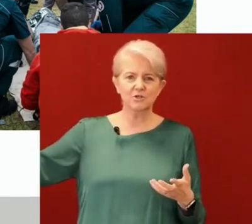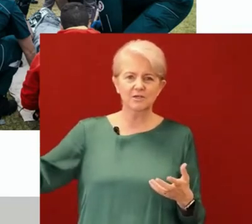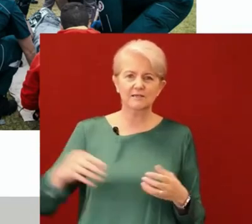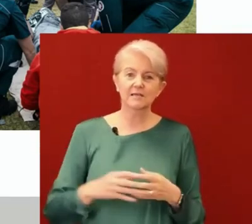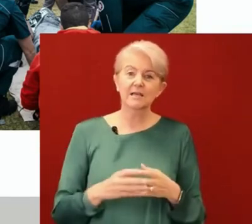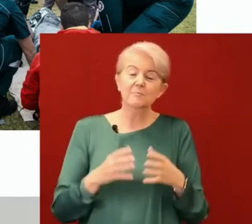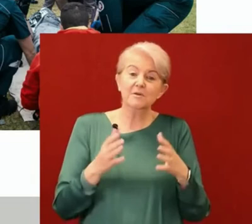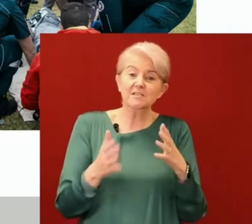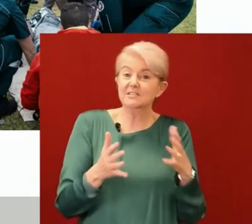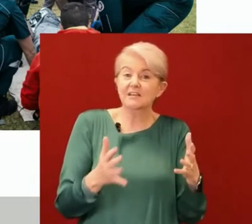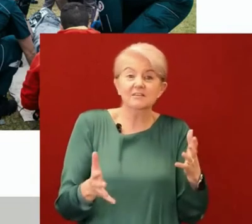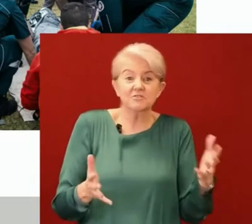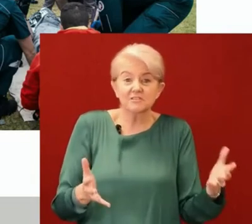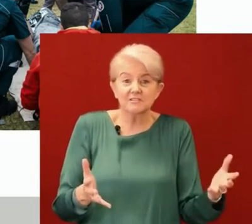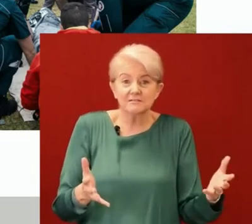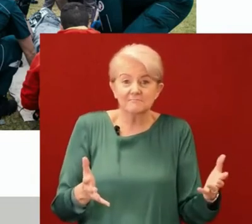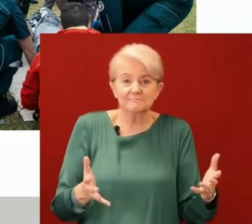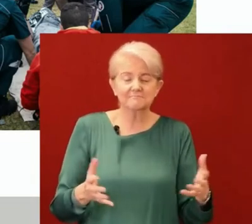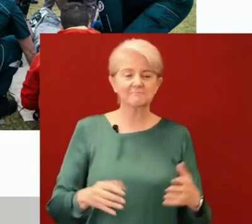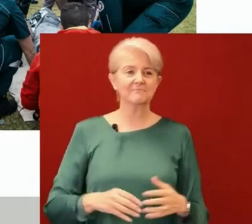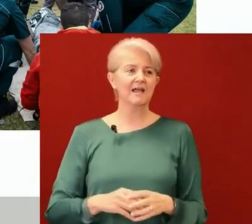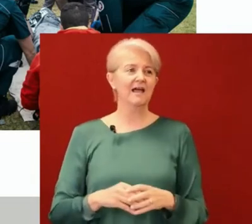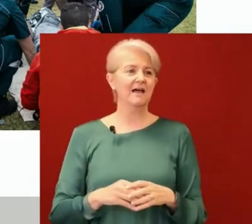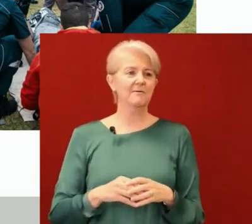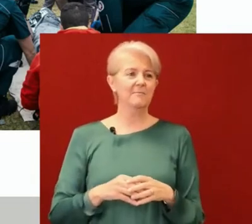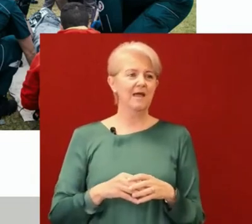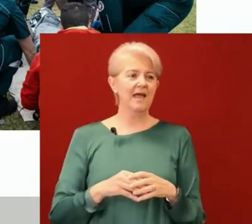leadership journey, because it's dangerous.